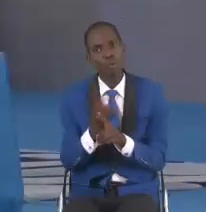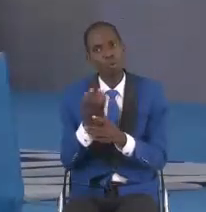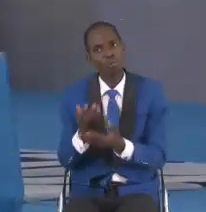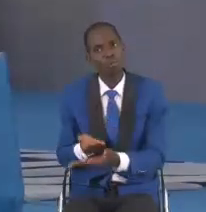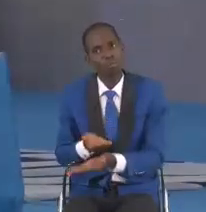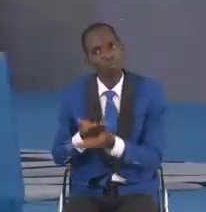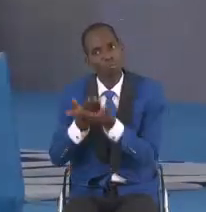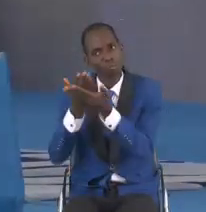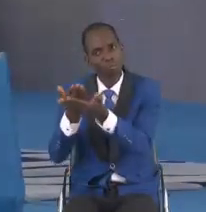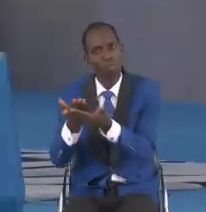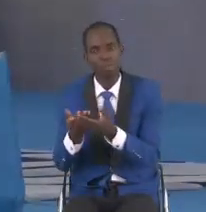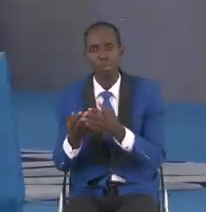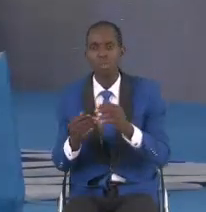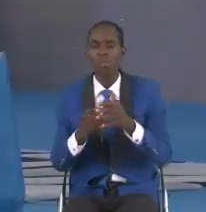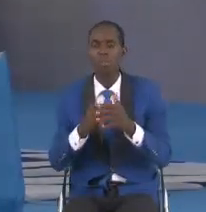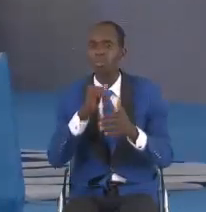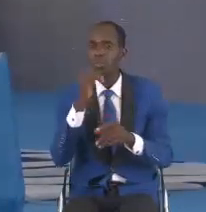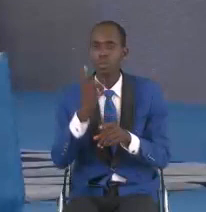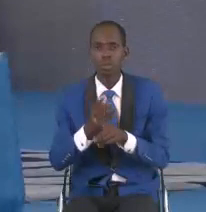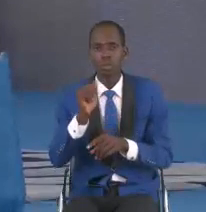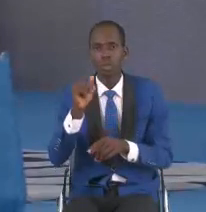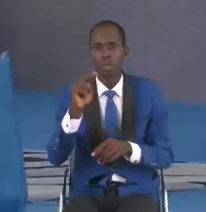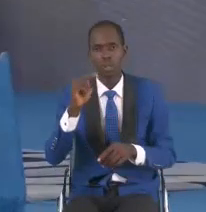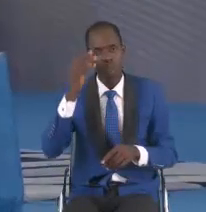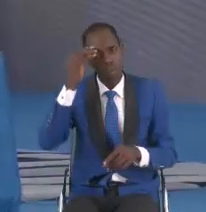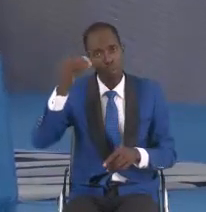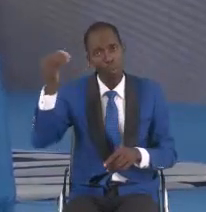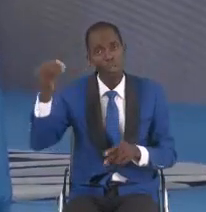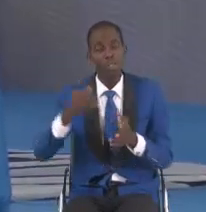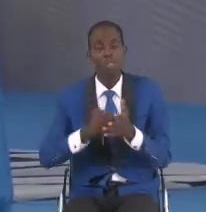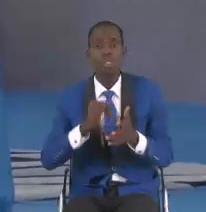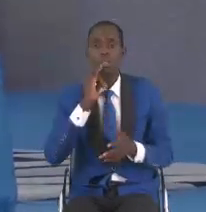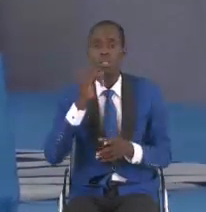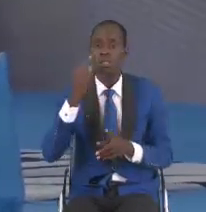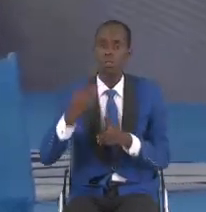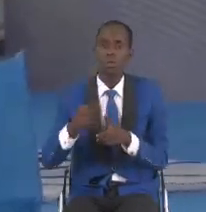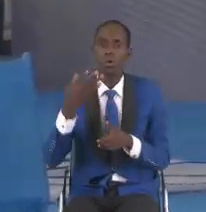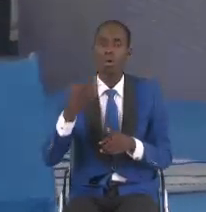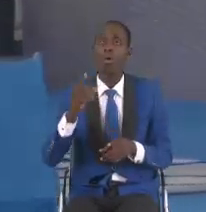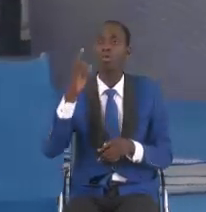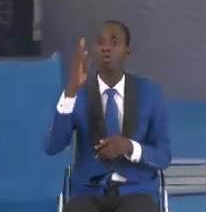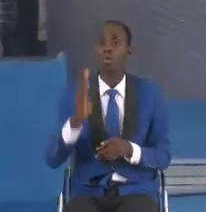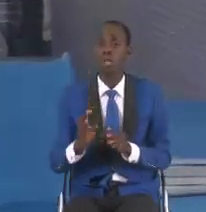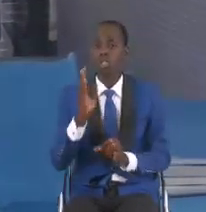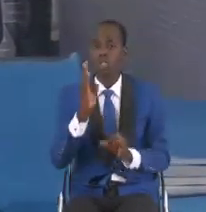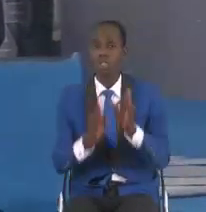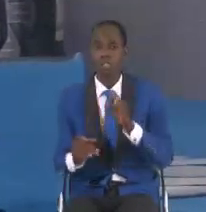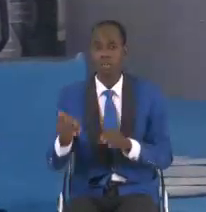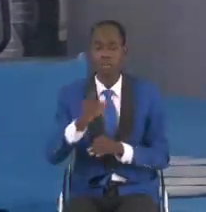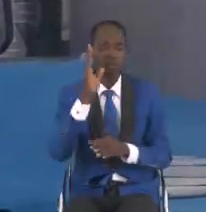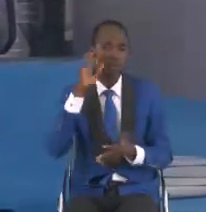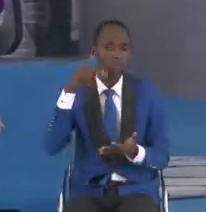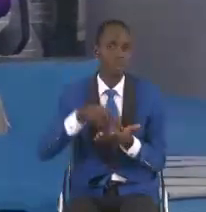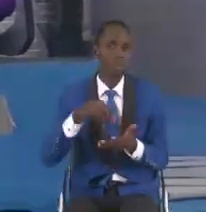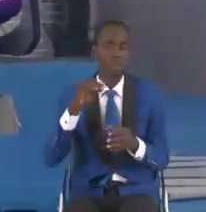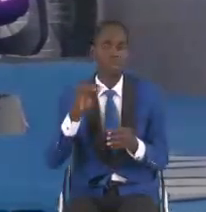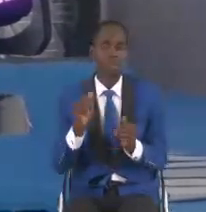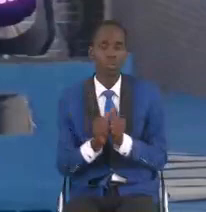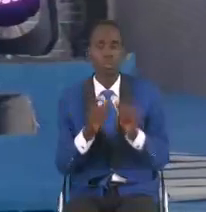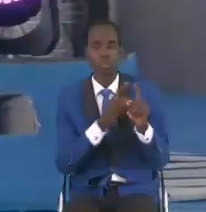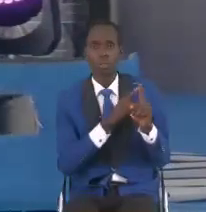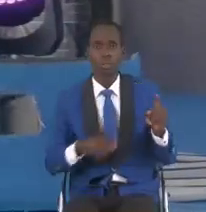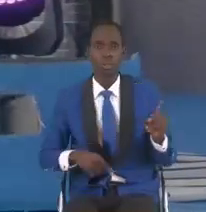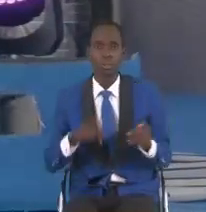an opinion. This is the word of God. And if you're going to stand in the Lord, if you're going